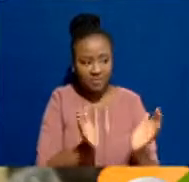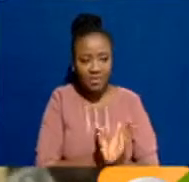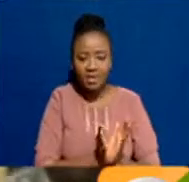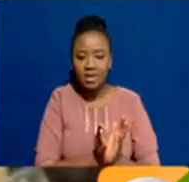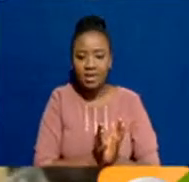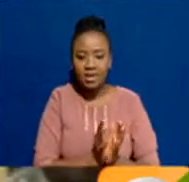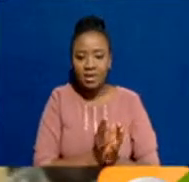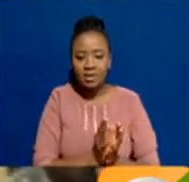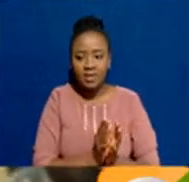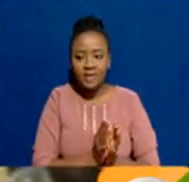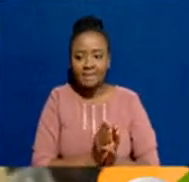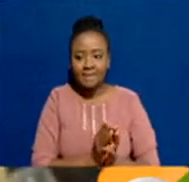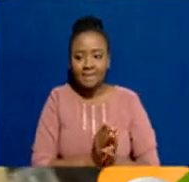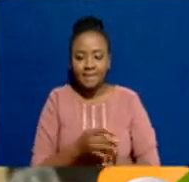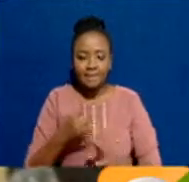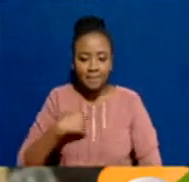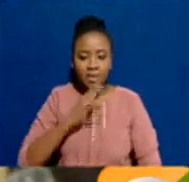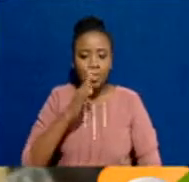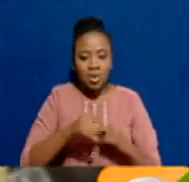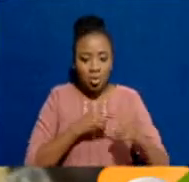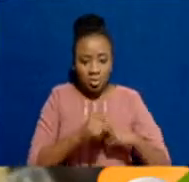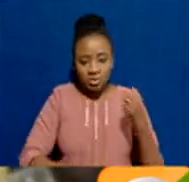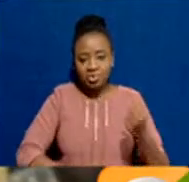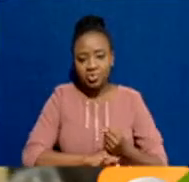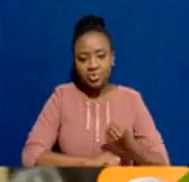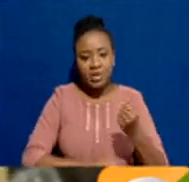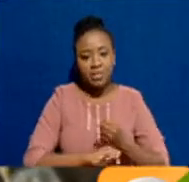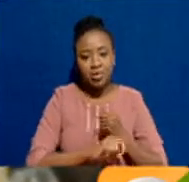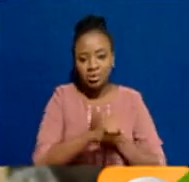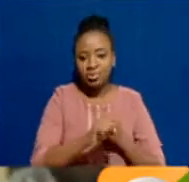families, tutaendelea kuwashikilia.